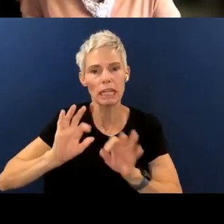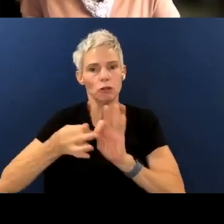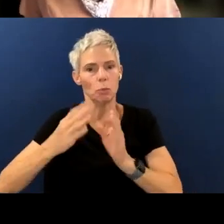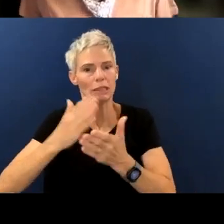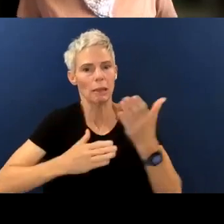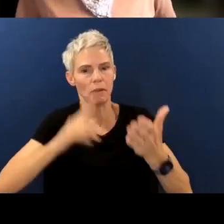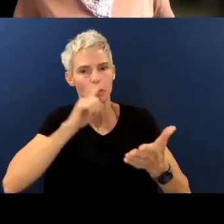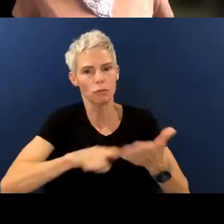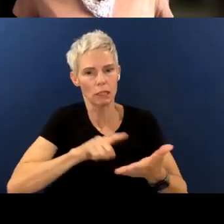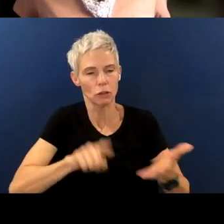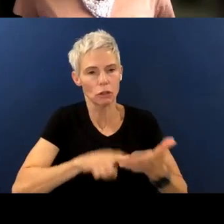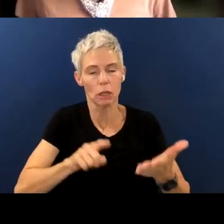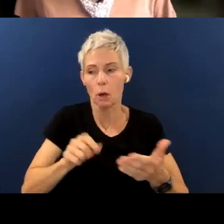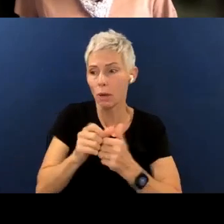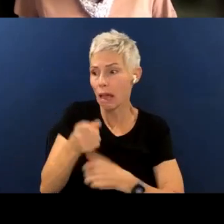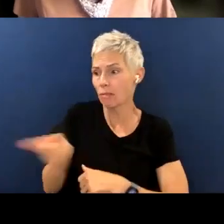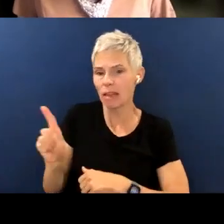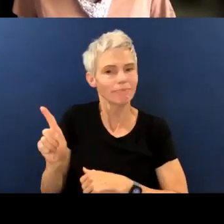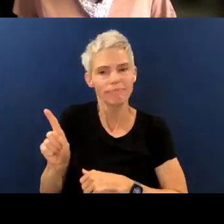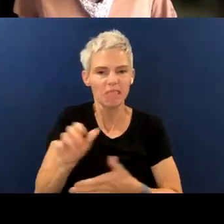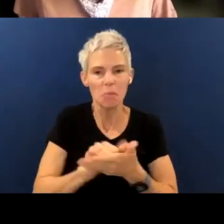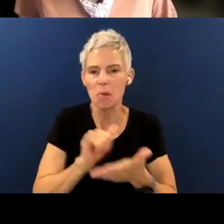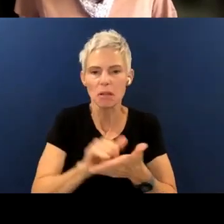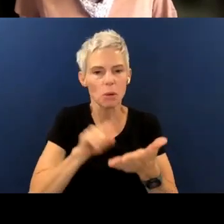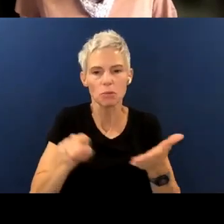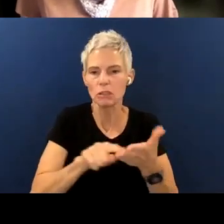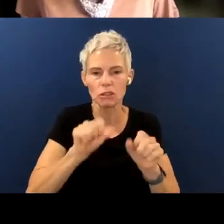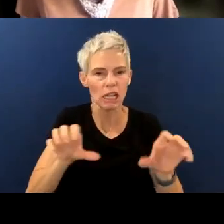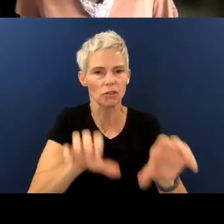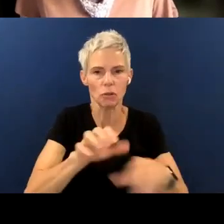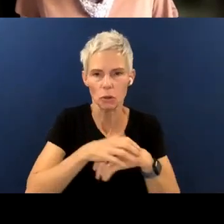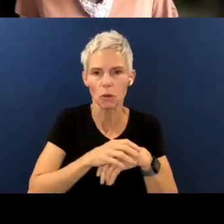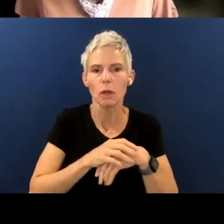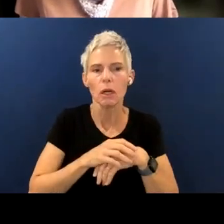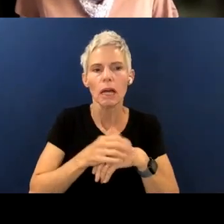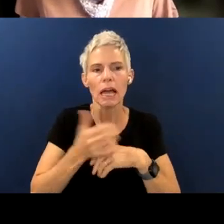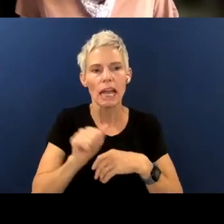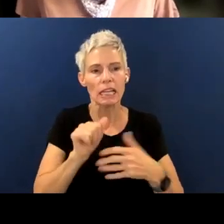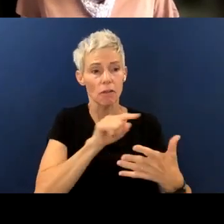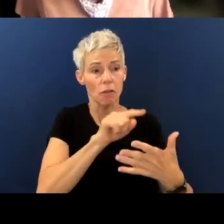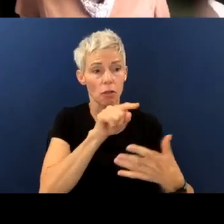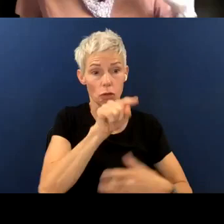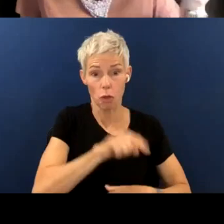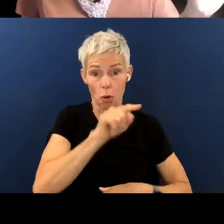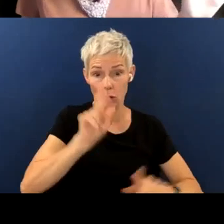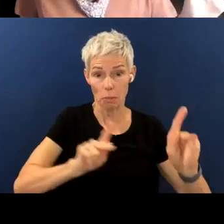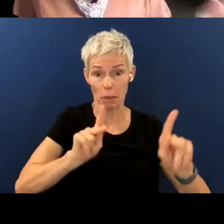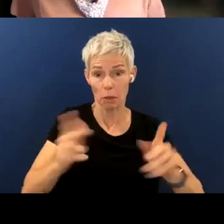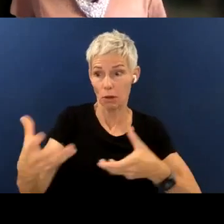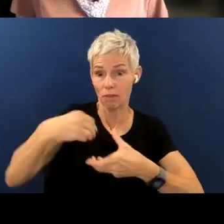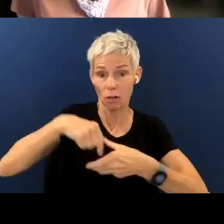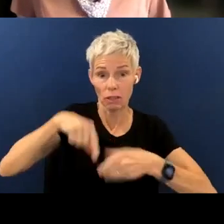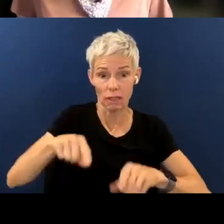without them. And many of them also had suicide-centered lived experience. And so if any of those folks are on this, I just want to say a big